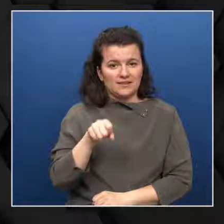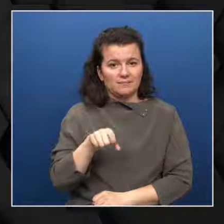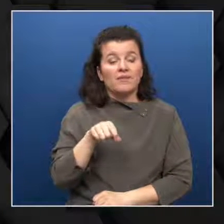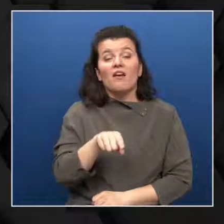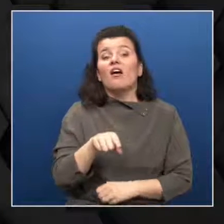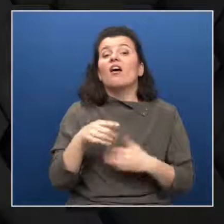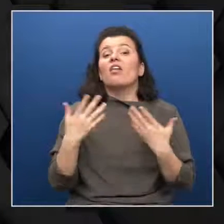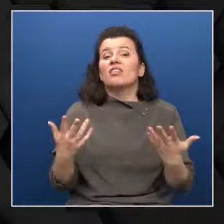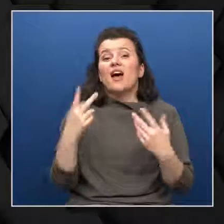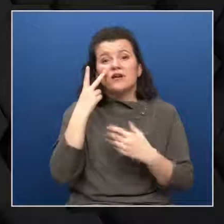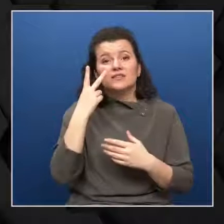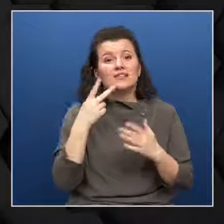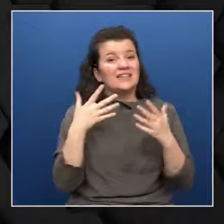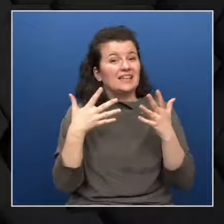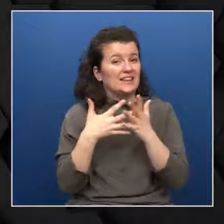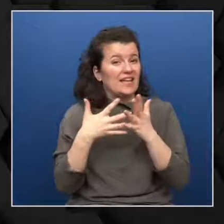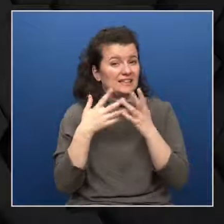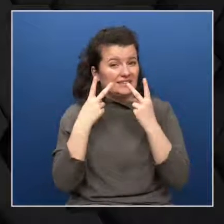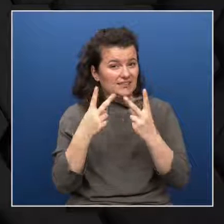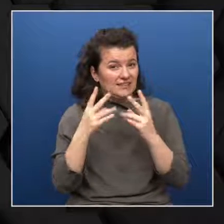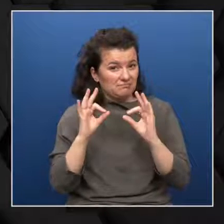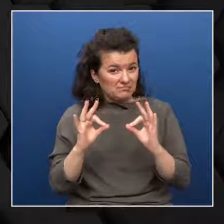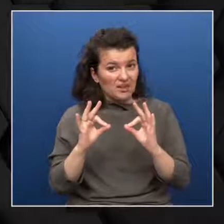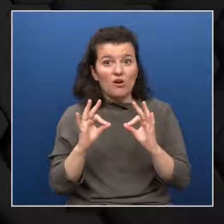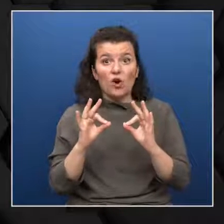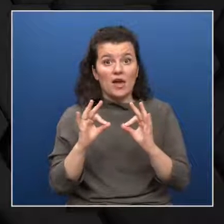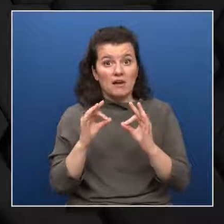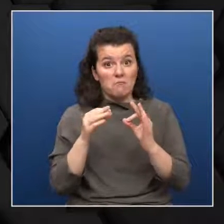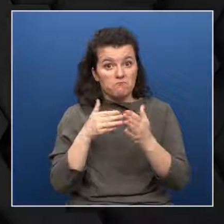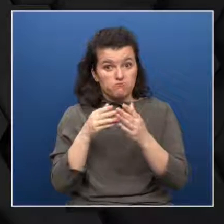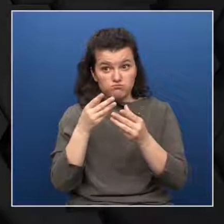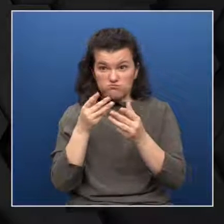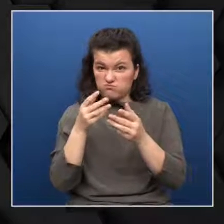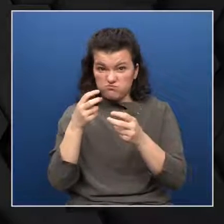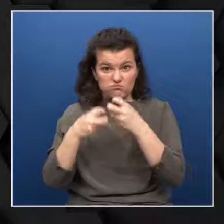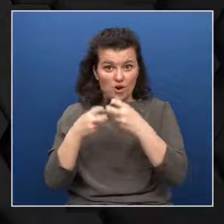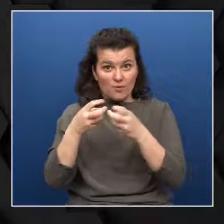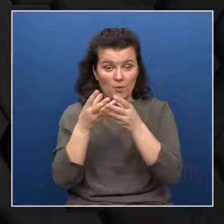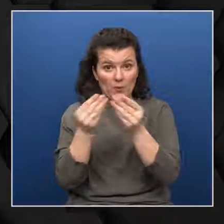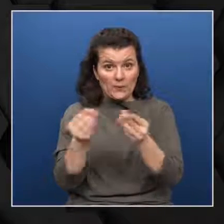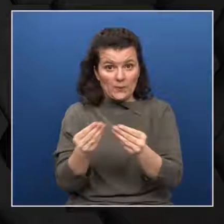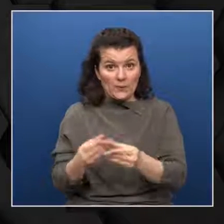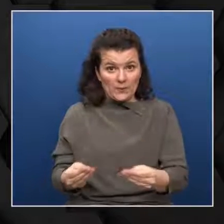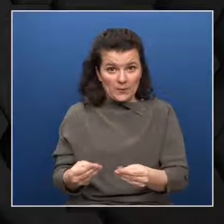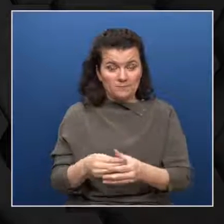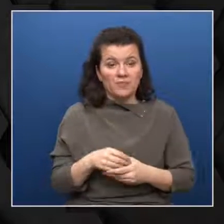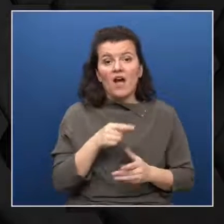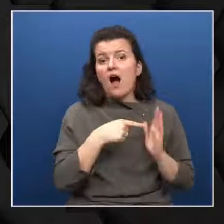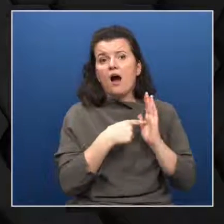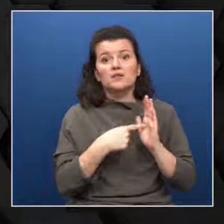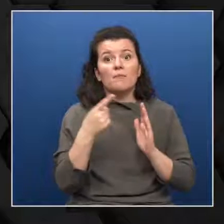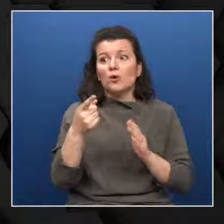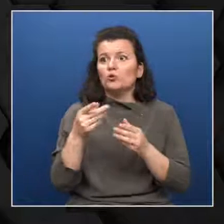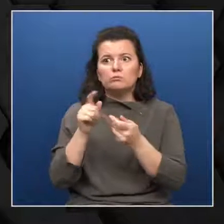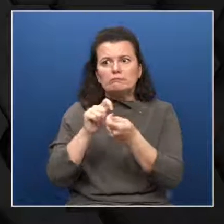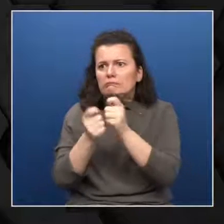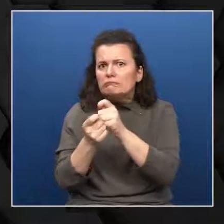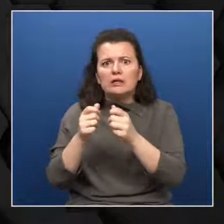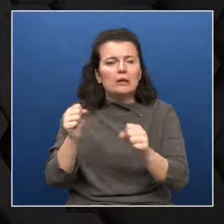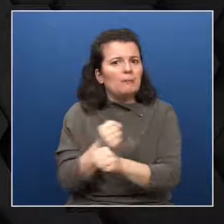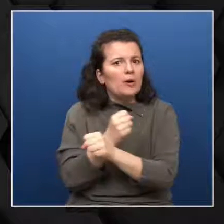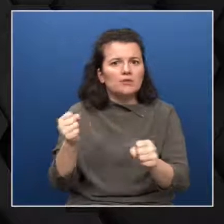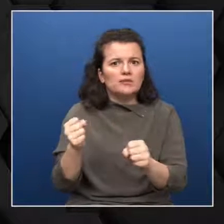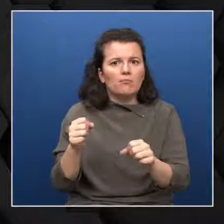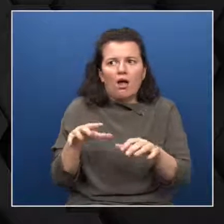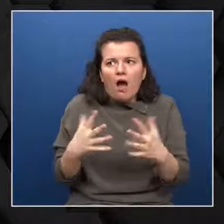that you don't have any issues. And a little bit later in the show, I'll show you that if you can't change it, how to incorporate Immersive Reader into that